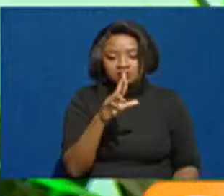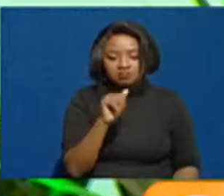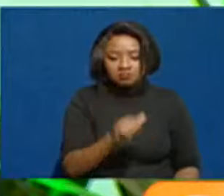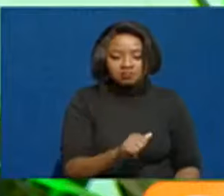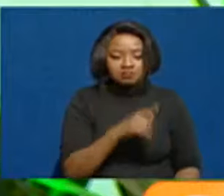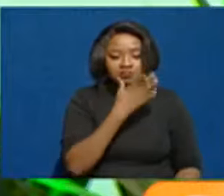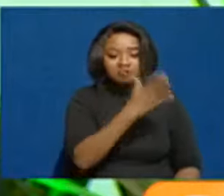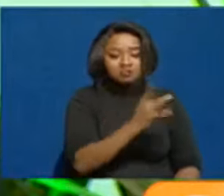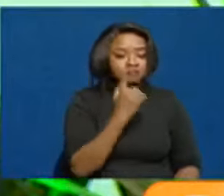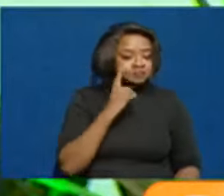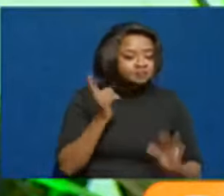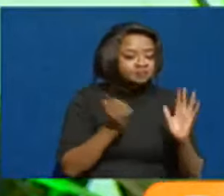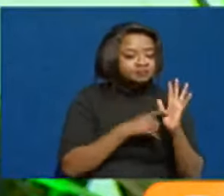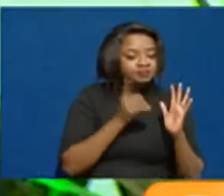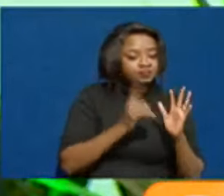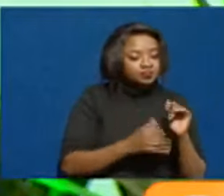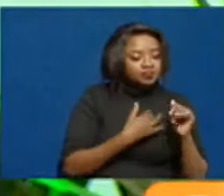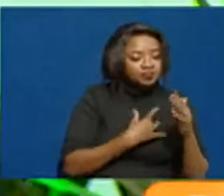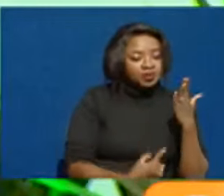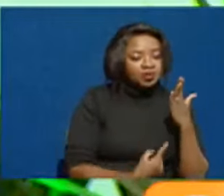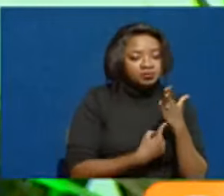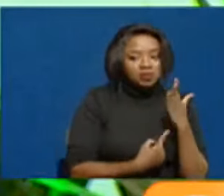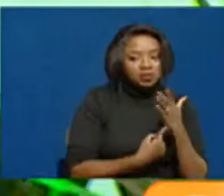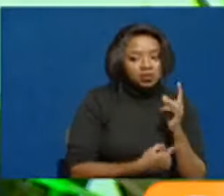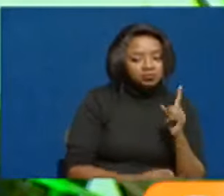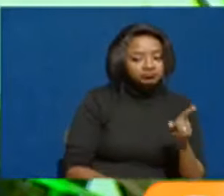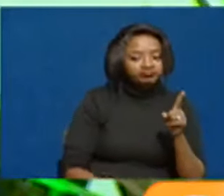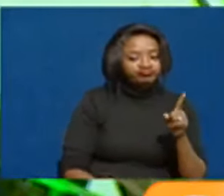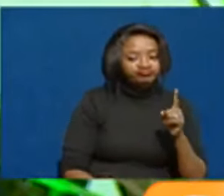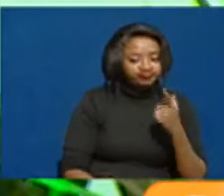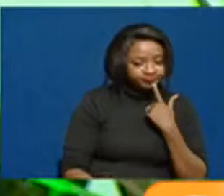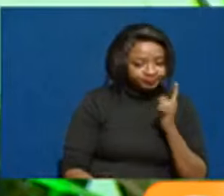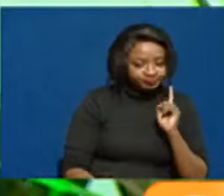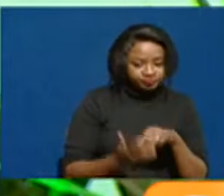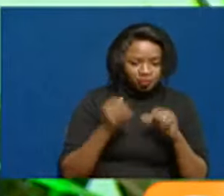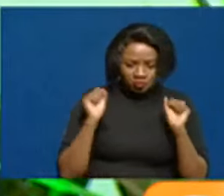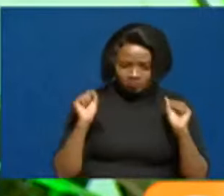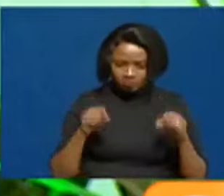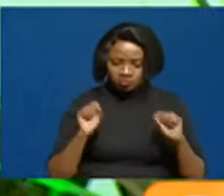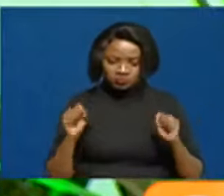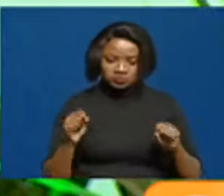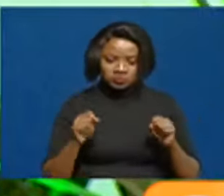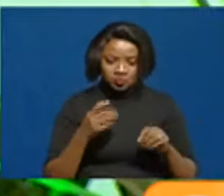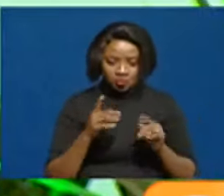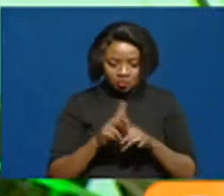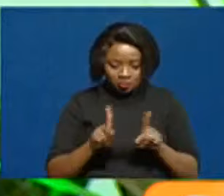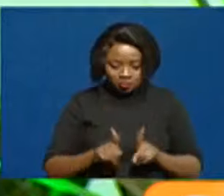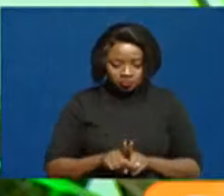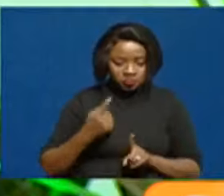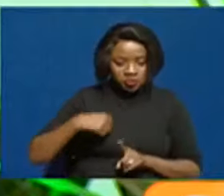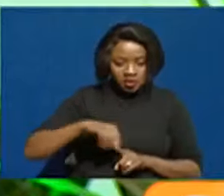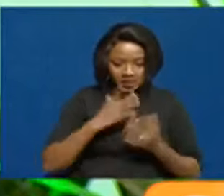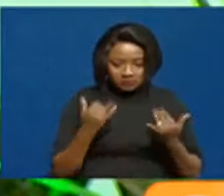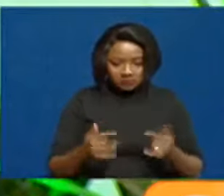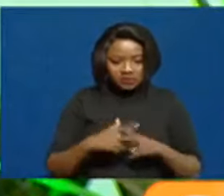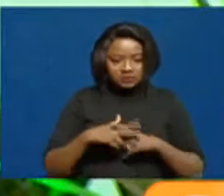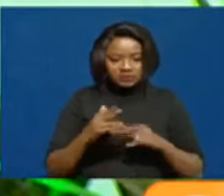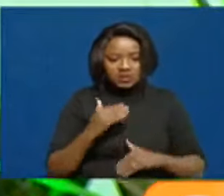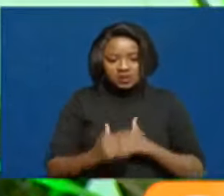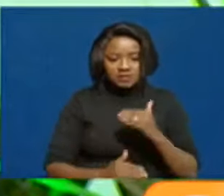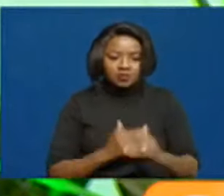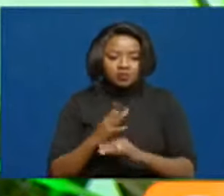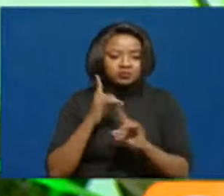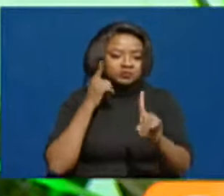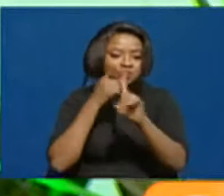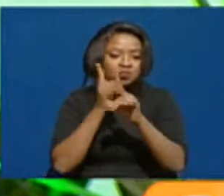learned that it is possible, and they have actually, we are in the process now of ensuring that